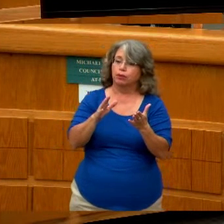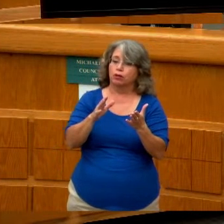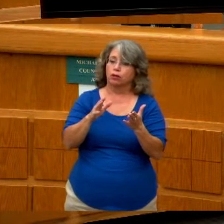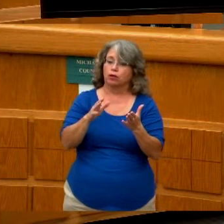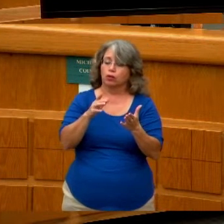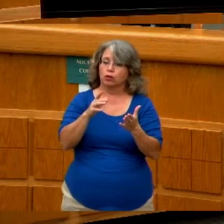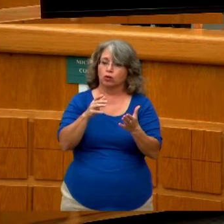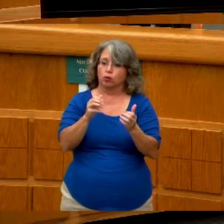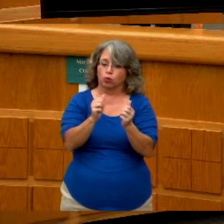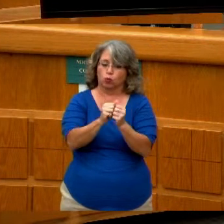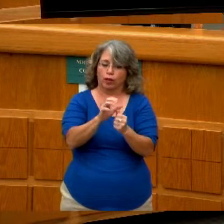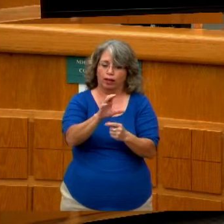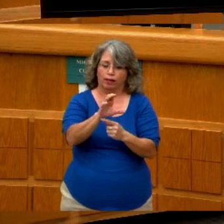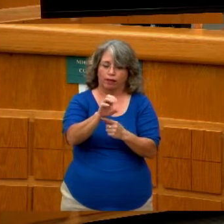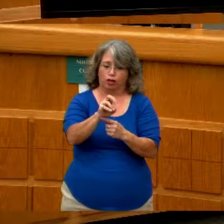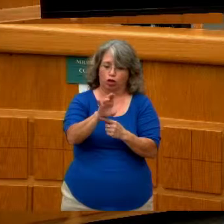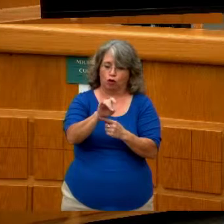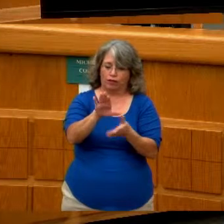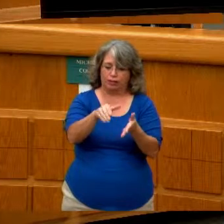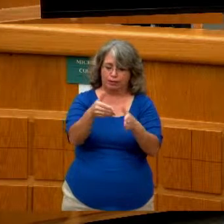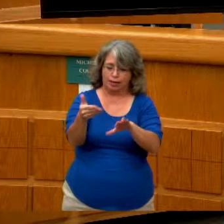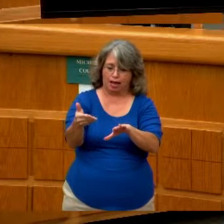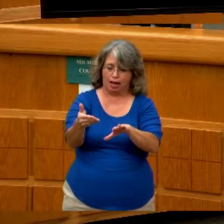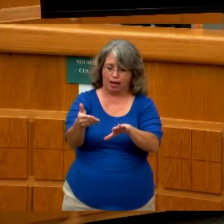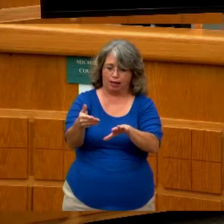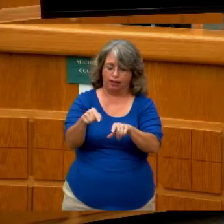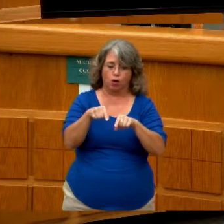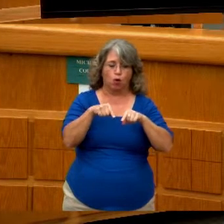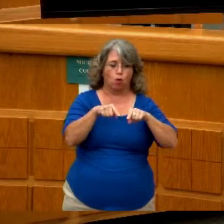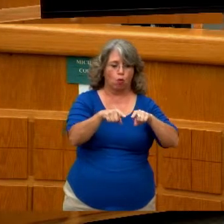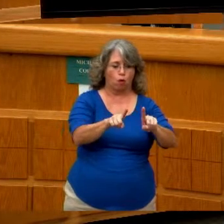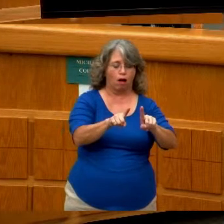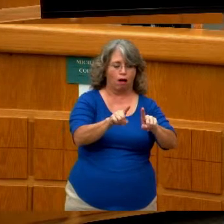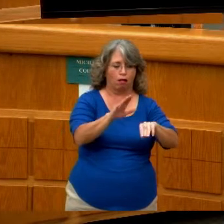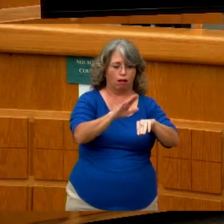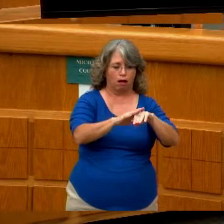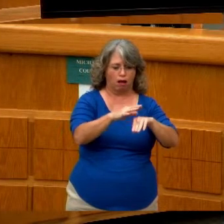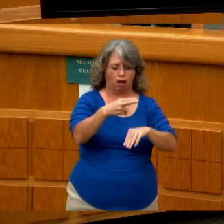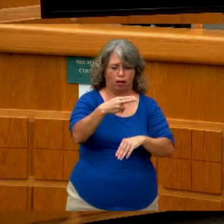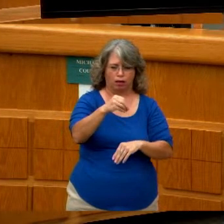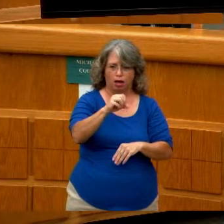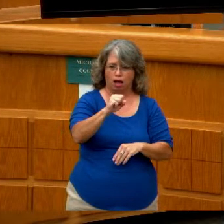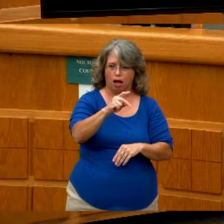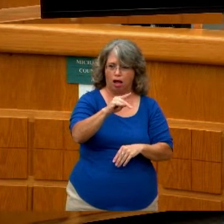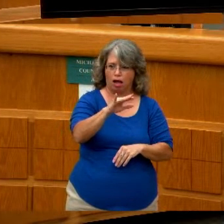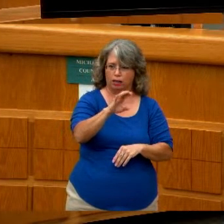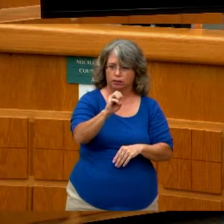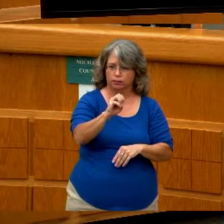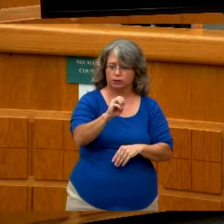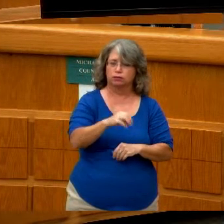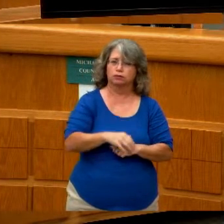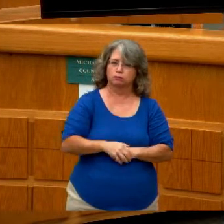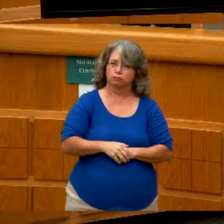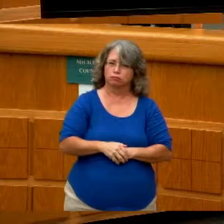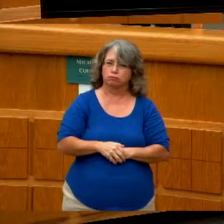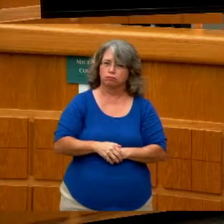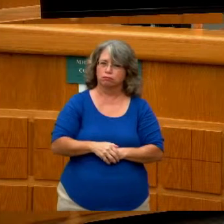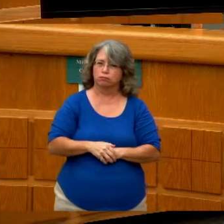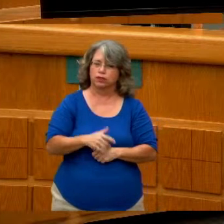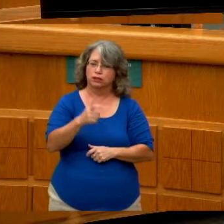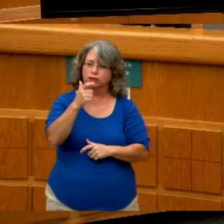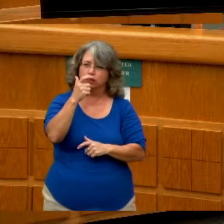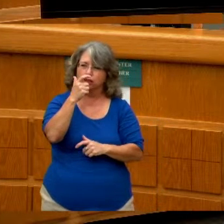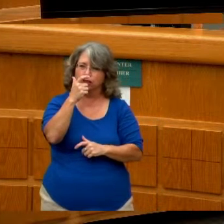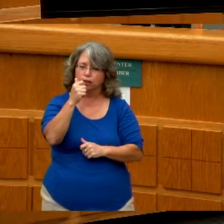There's another question about how many people died from COVID that were on hospice? They were on hospice.